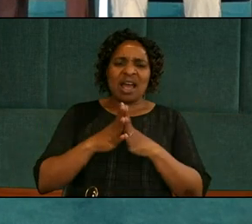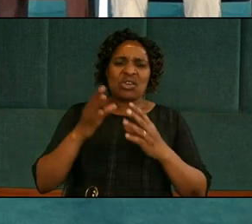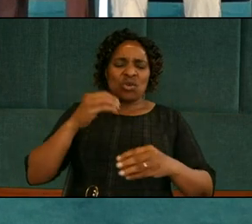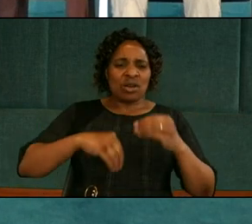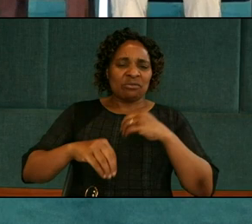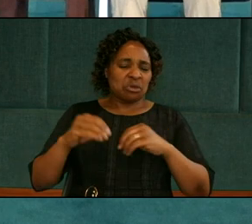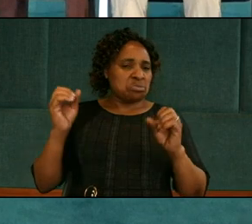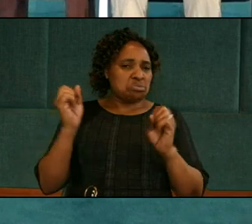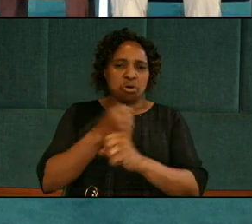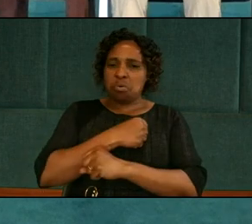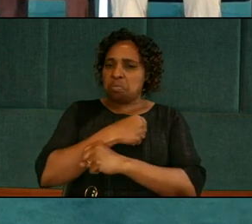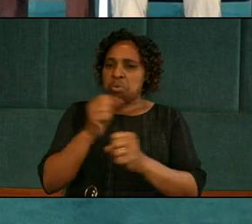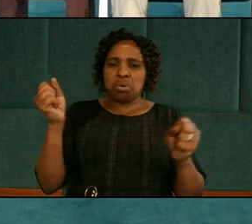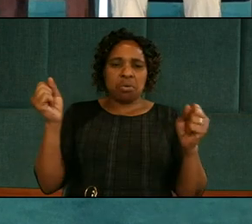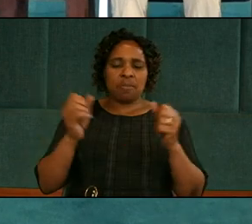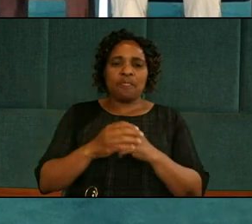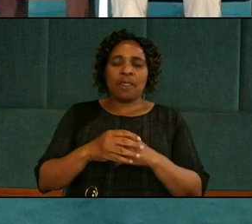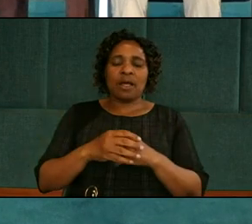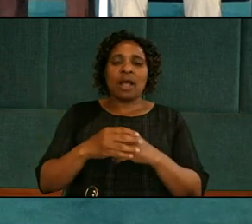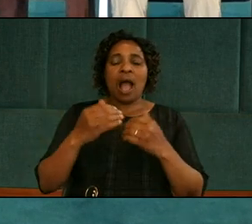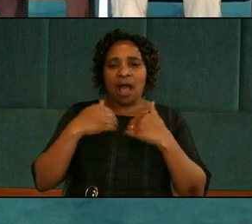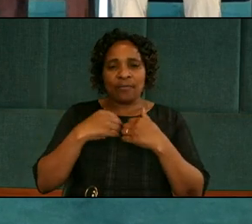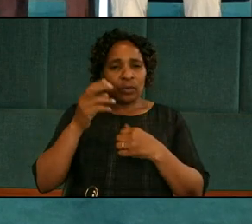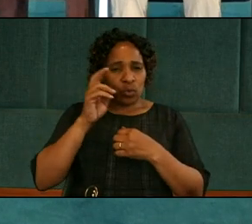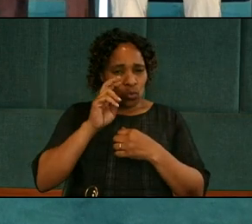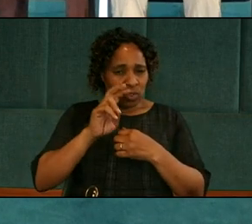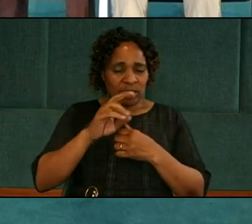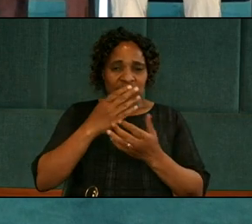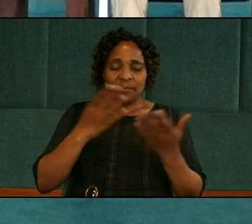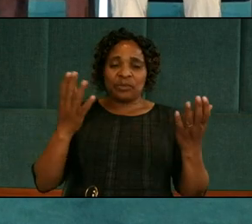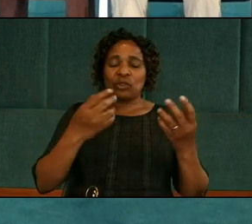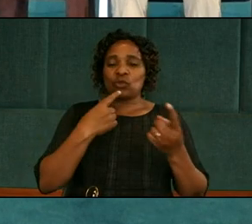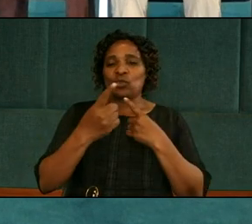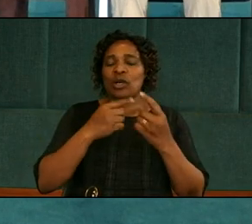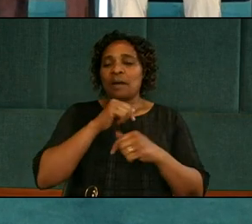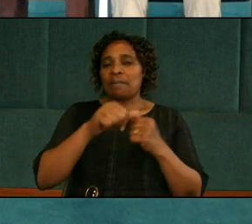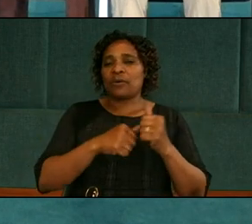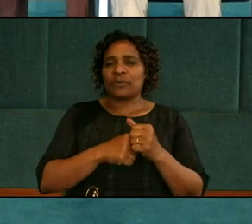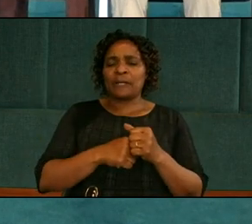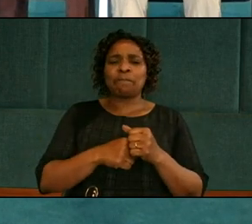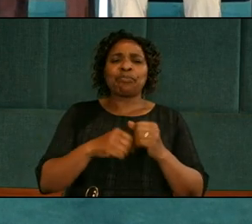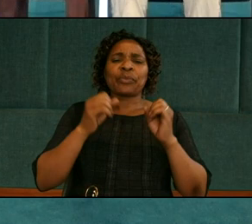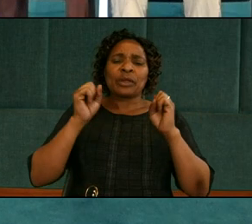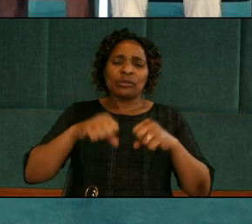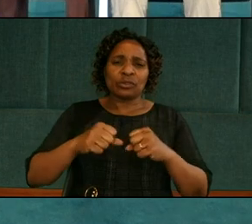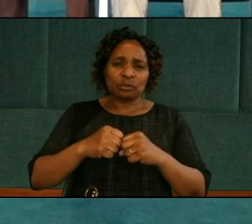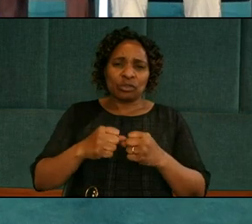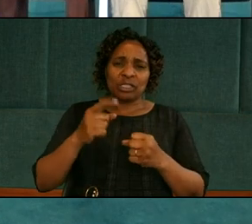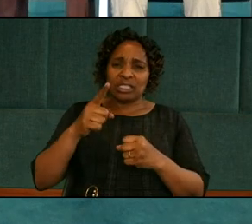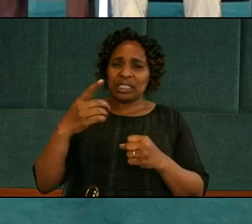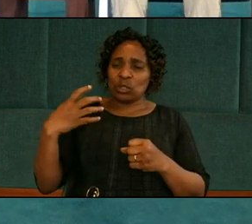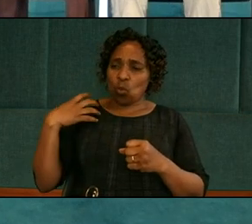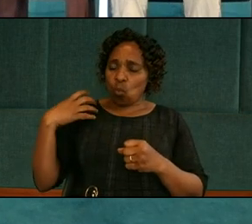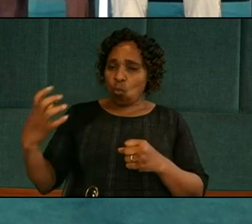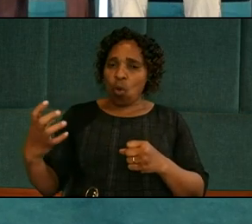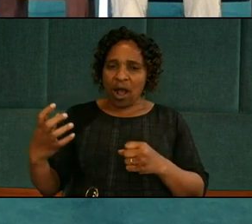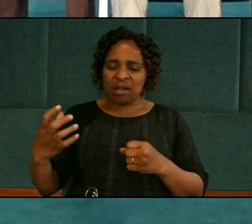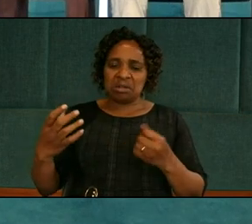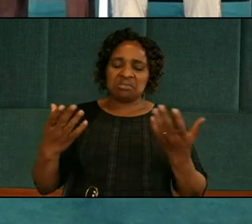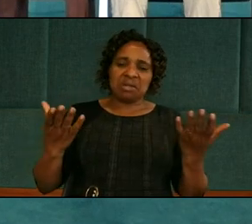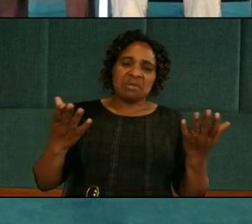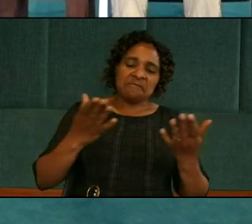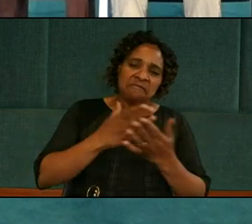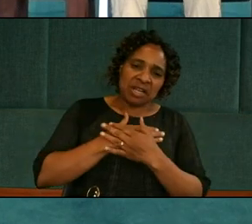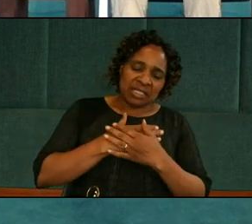Right? You look as if you have something to say. Yeah. You see, in worldly wealth is fame and